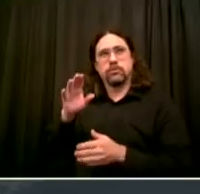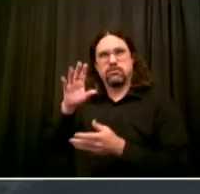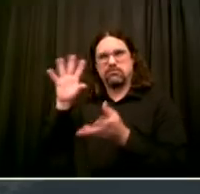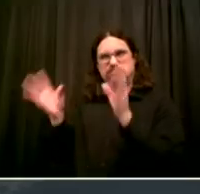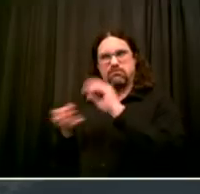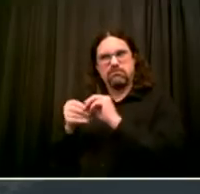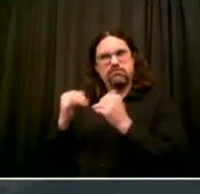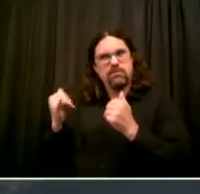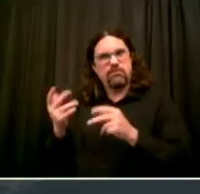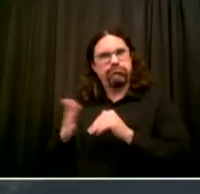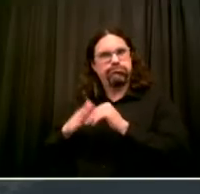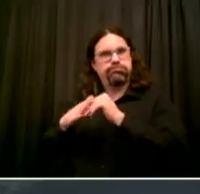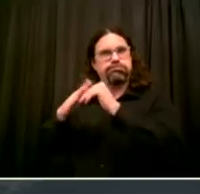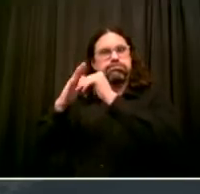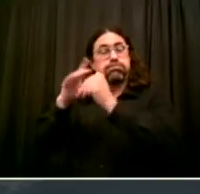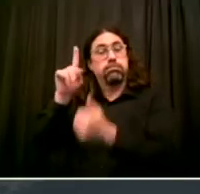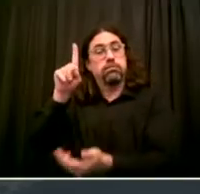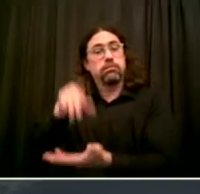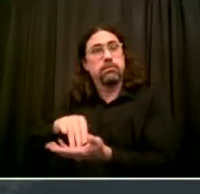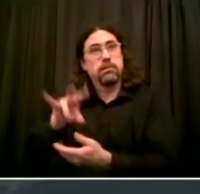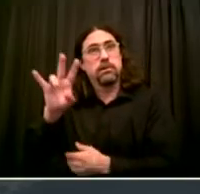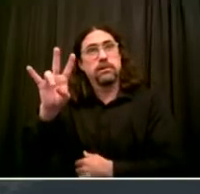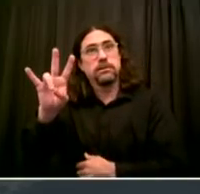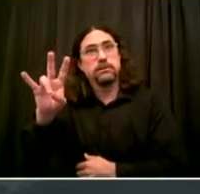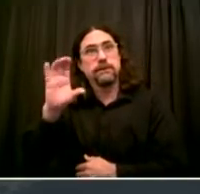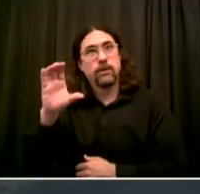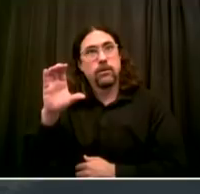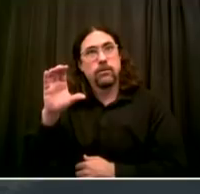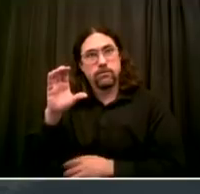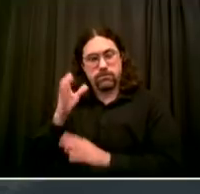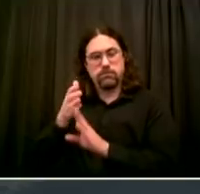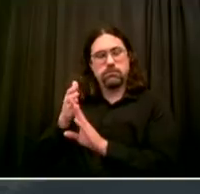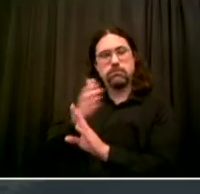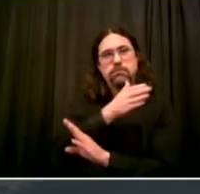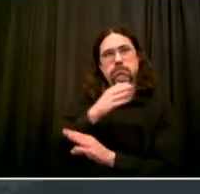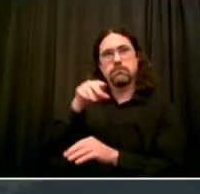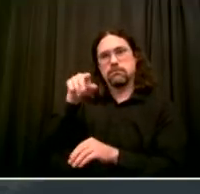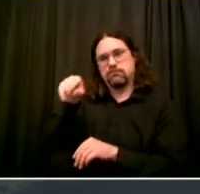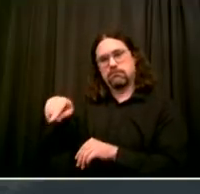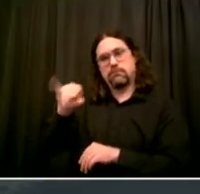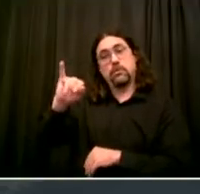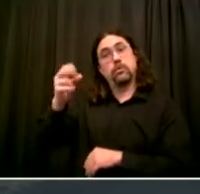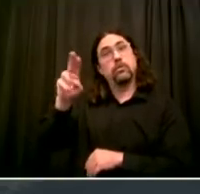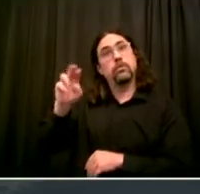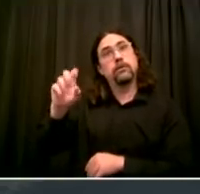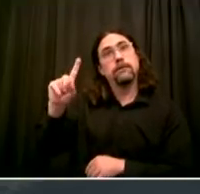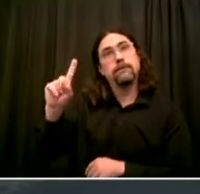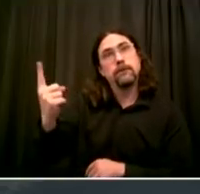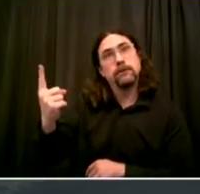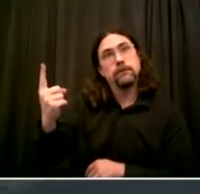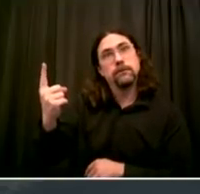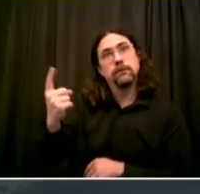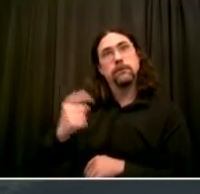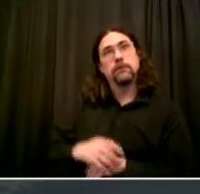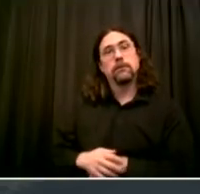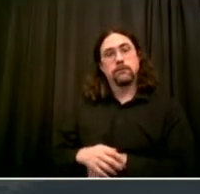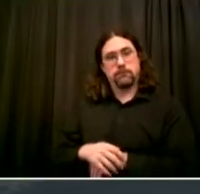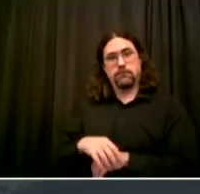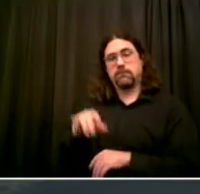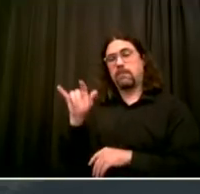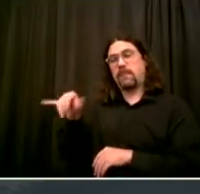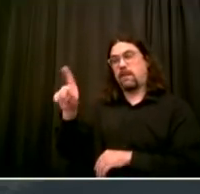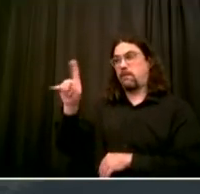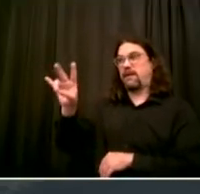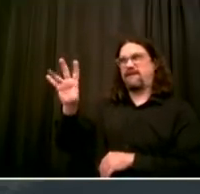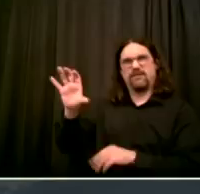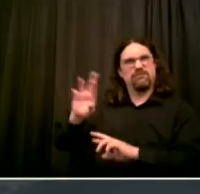there. We are going to get to the level of 2,500 contact tracers in the first half of June, and then, as I've said, we